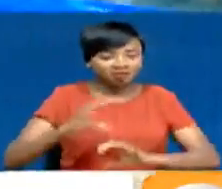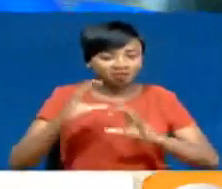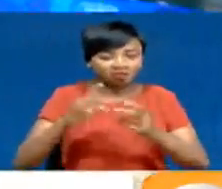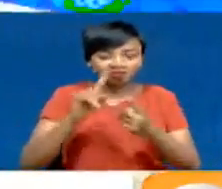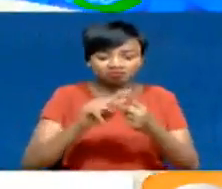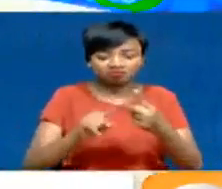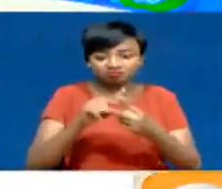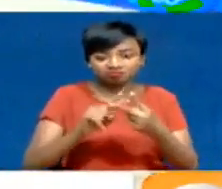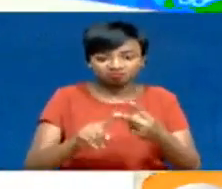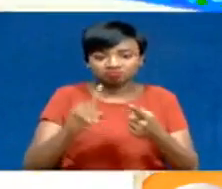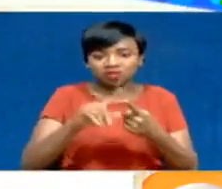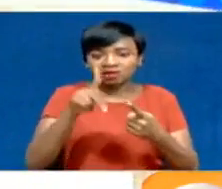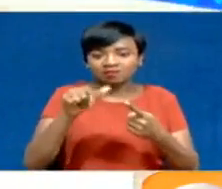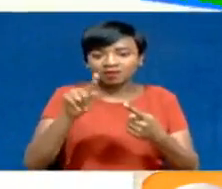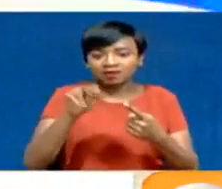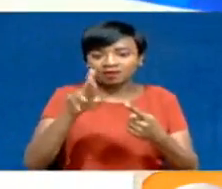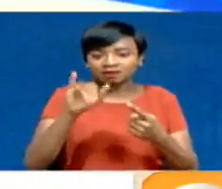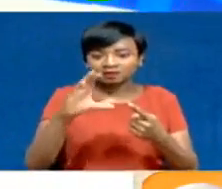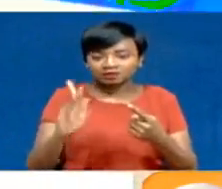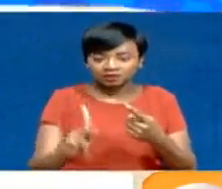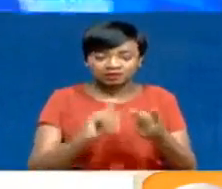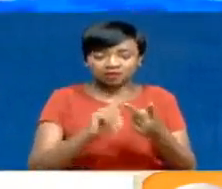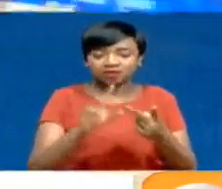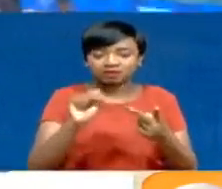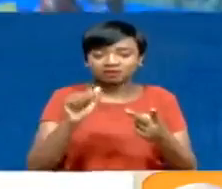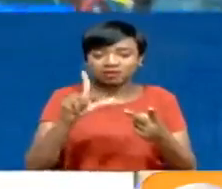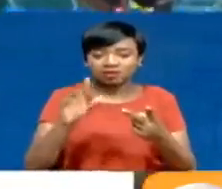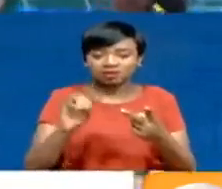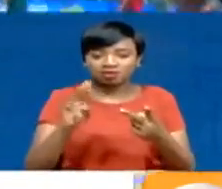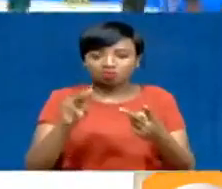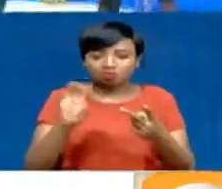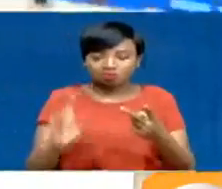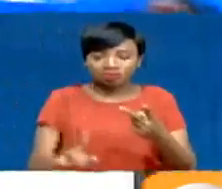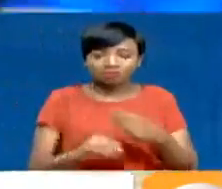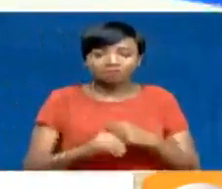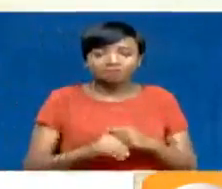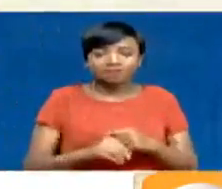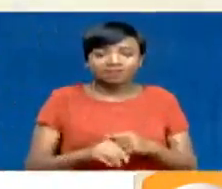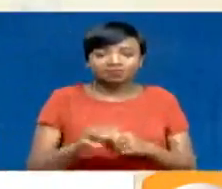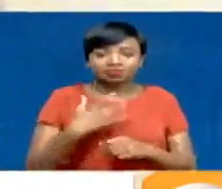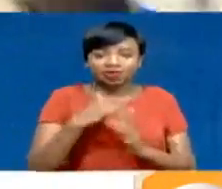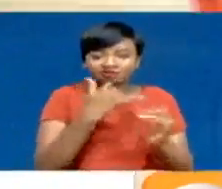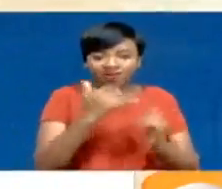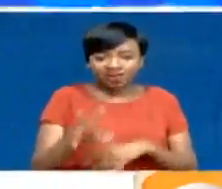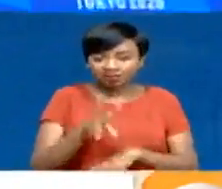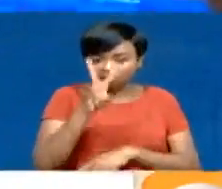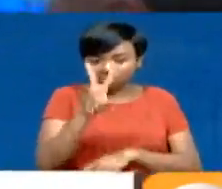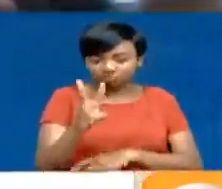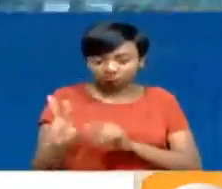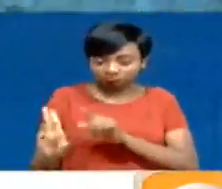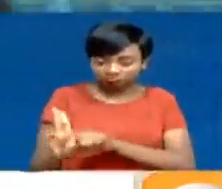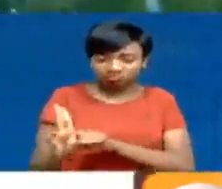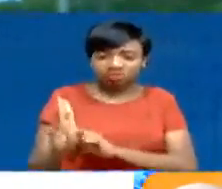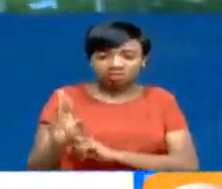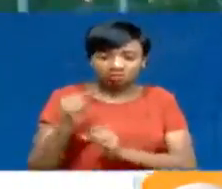and Salome Wanjala. Gaudencia Makoha and Brackets Agala have been paired together while